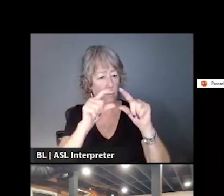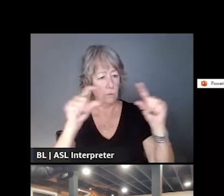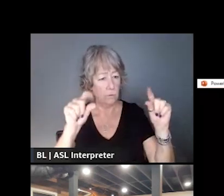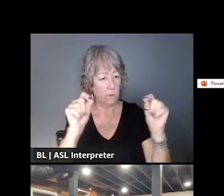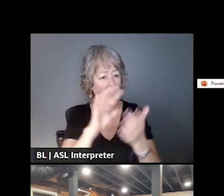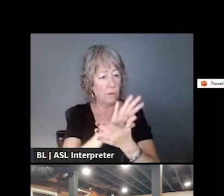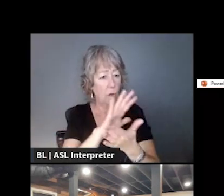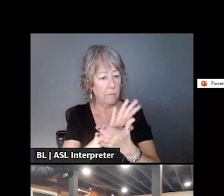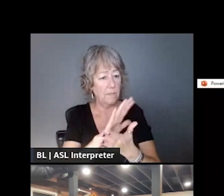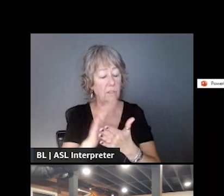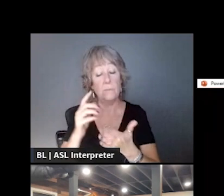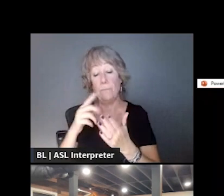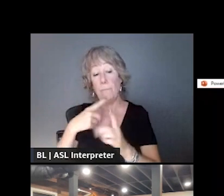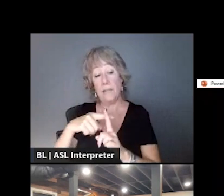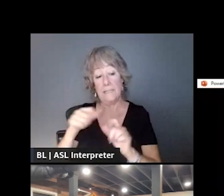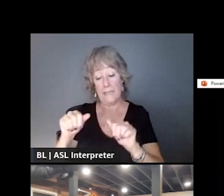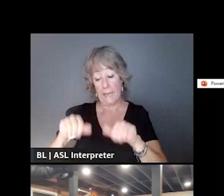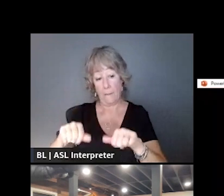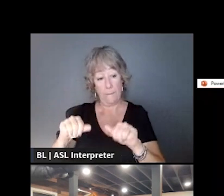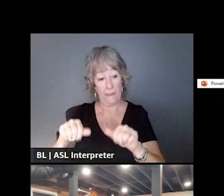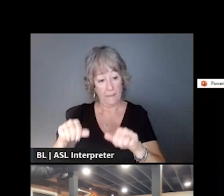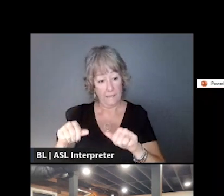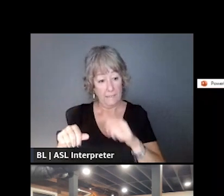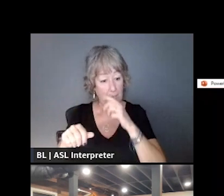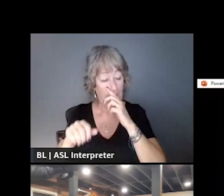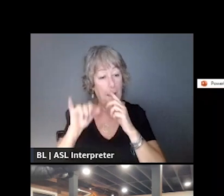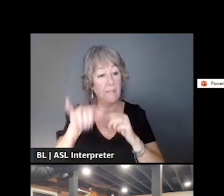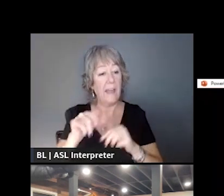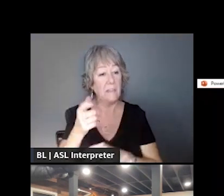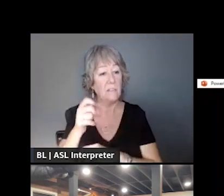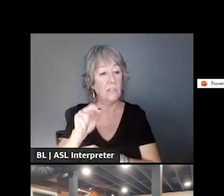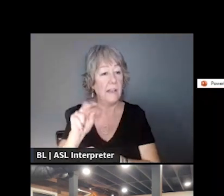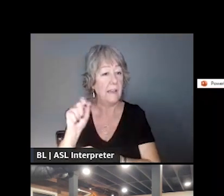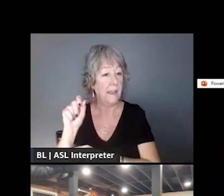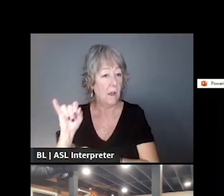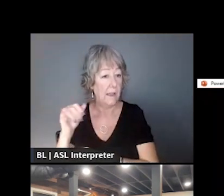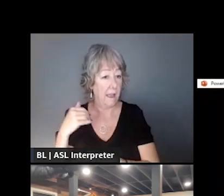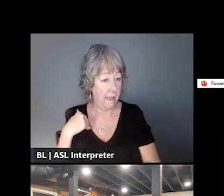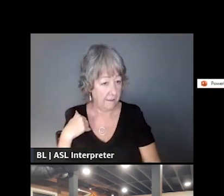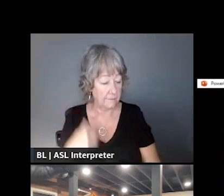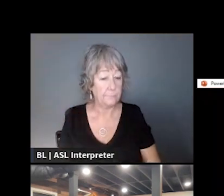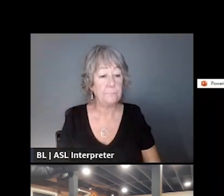see the capabilities that generative AI has.